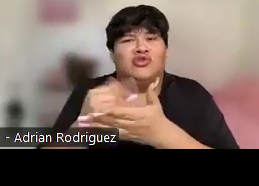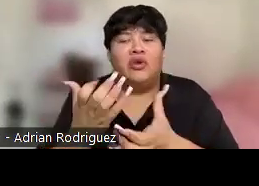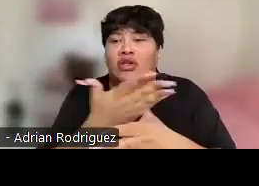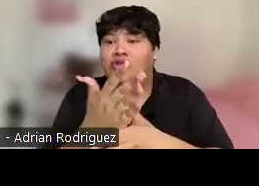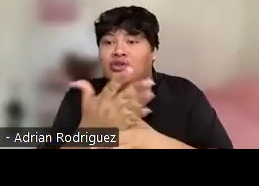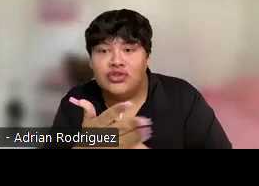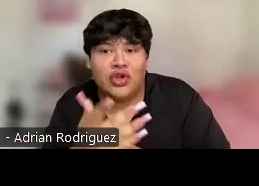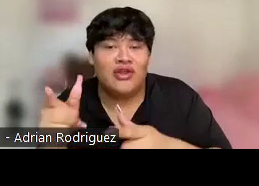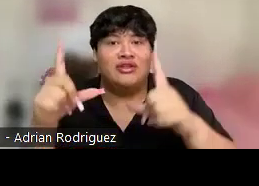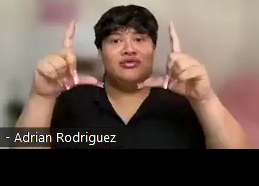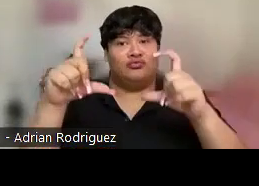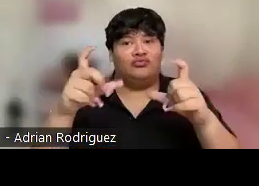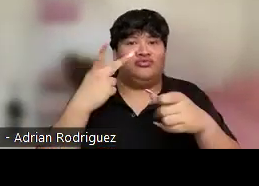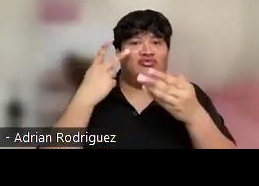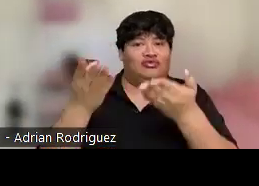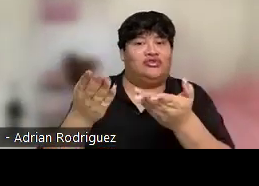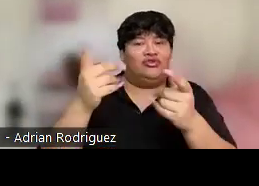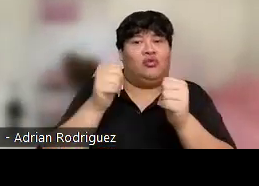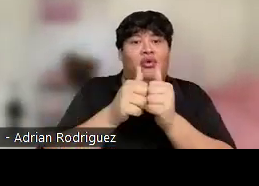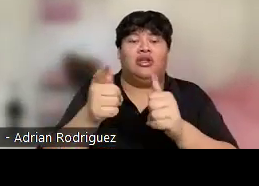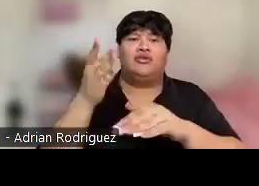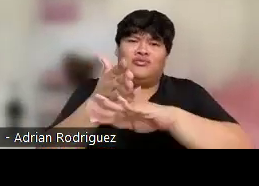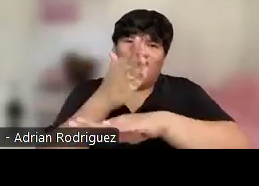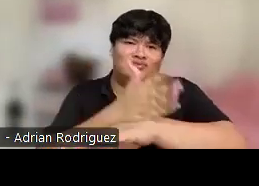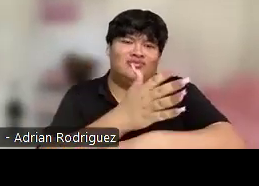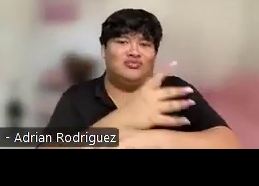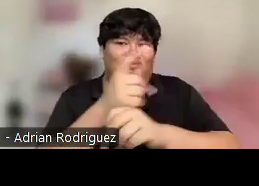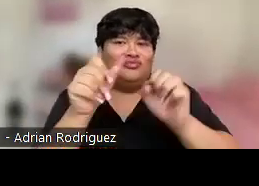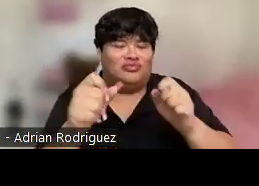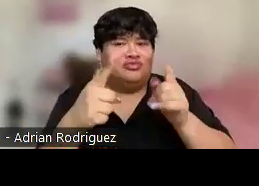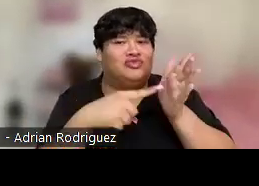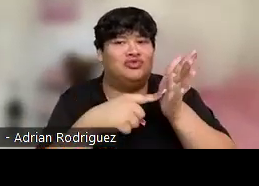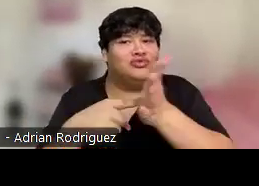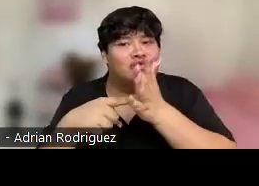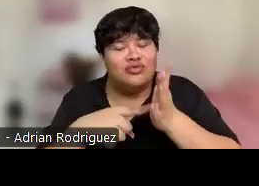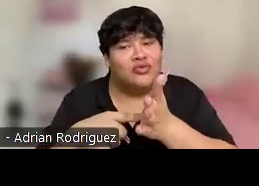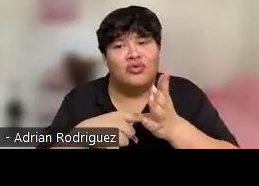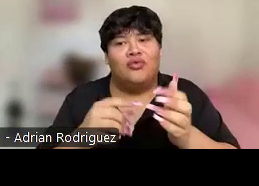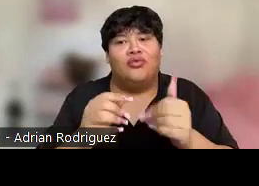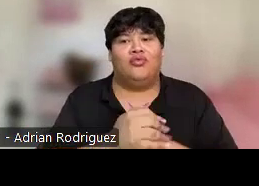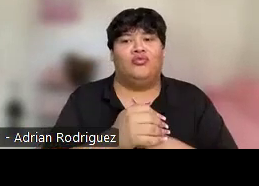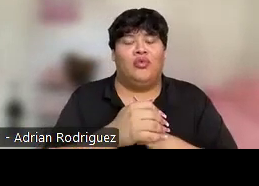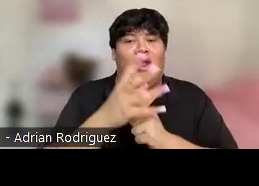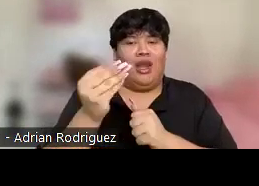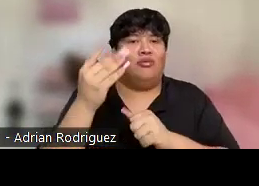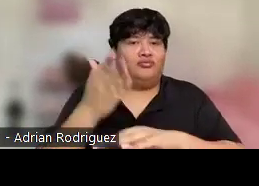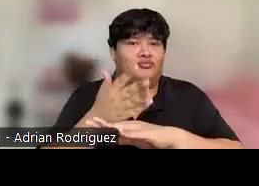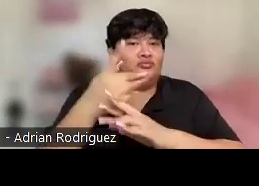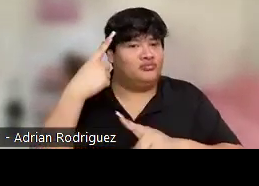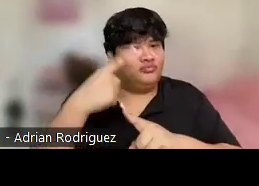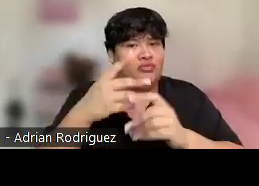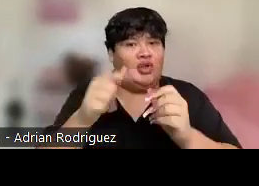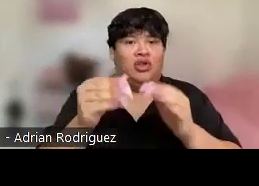this snapshot that the structured intervention really does continue to show significant benefits in this group